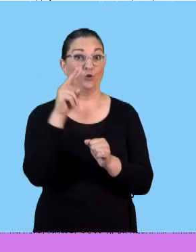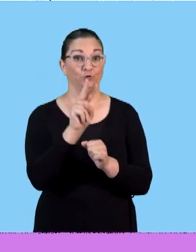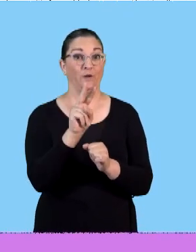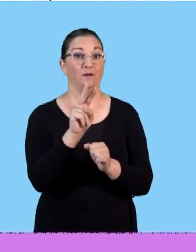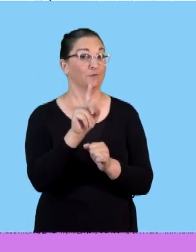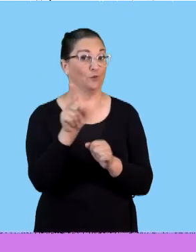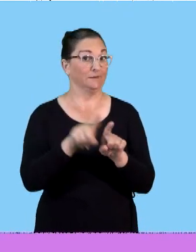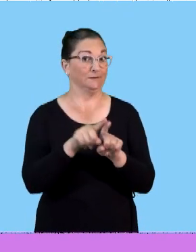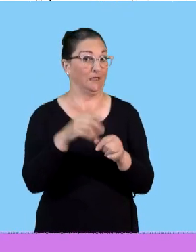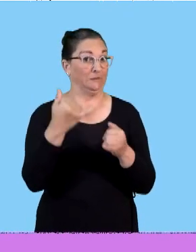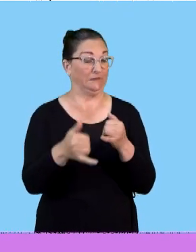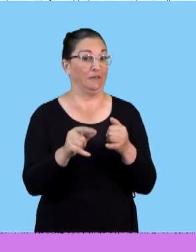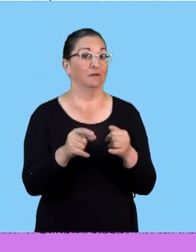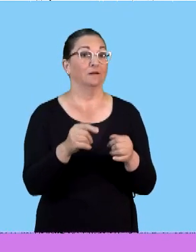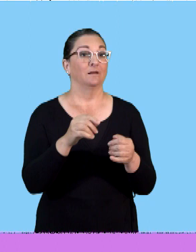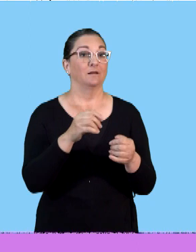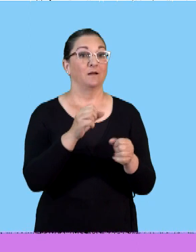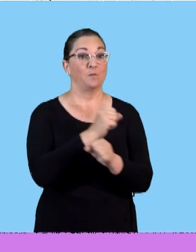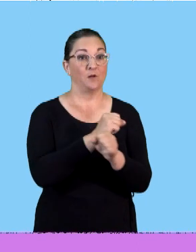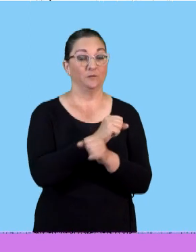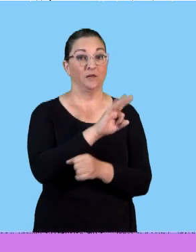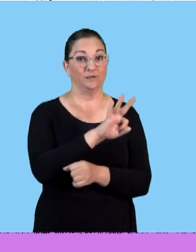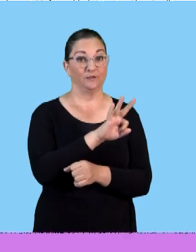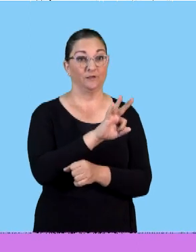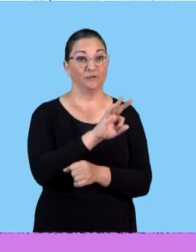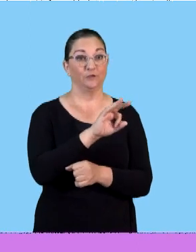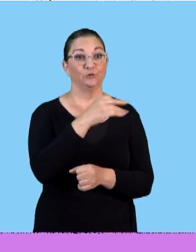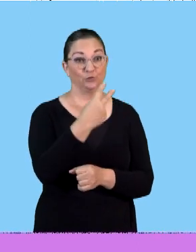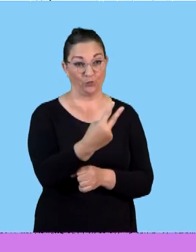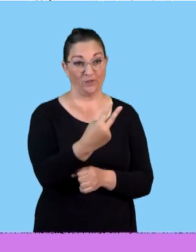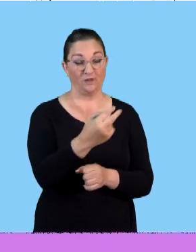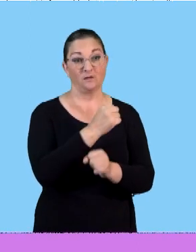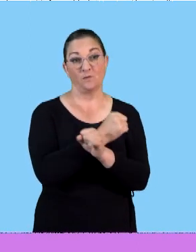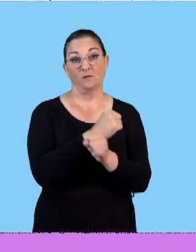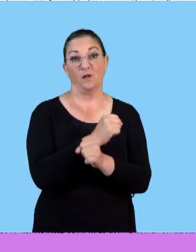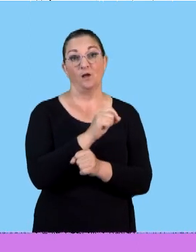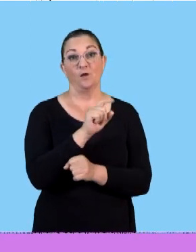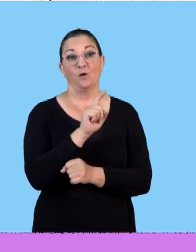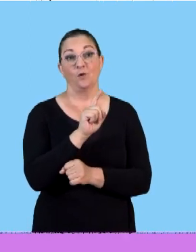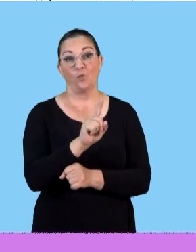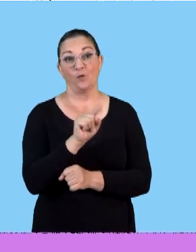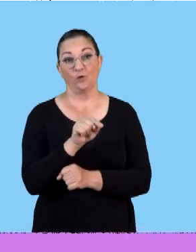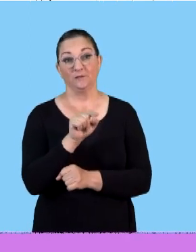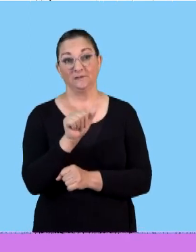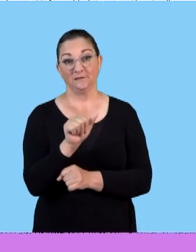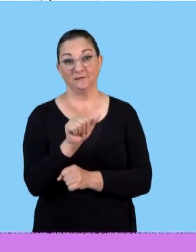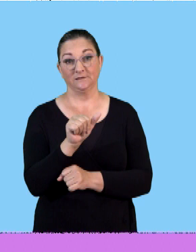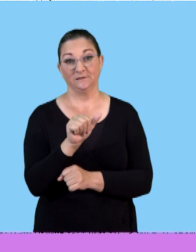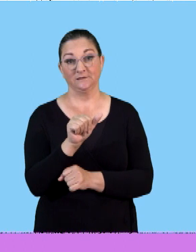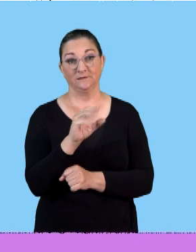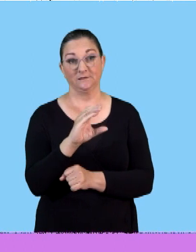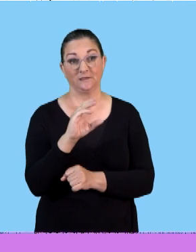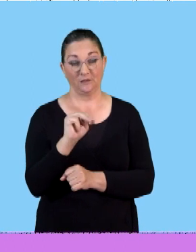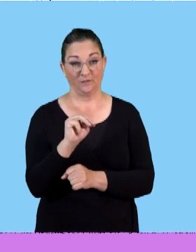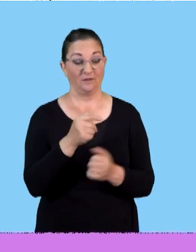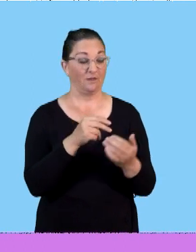the square there. Please don't make that same mistake. Multiply by 3 squared, multiplied by your height of